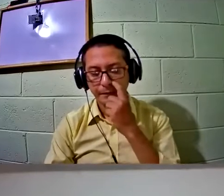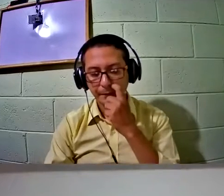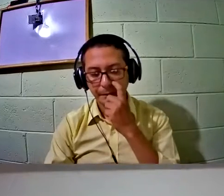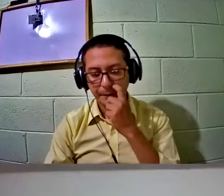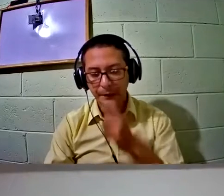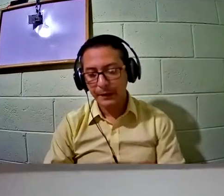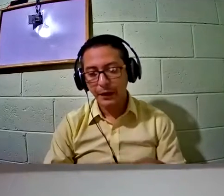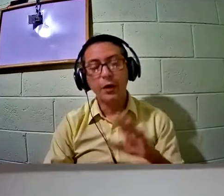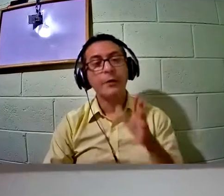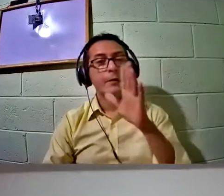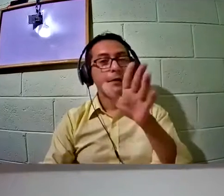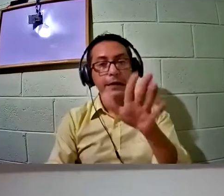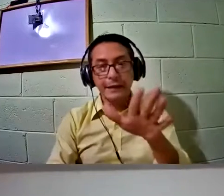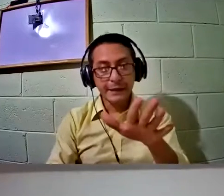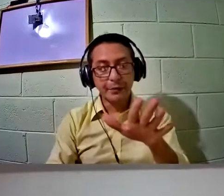del año que viene, como... Oh,